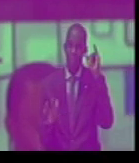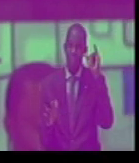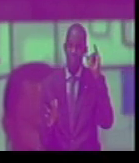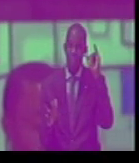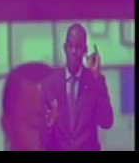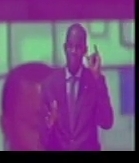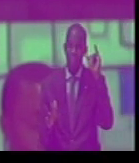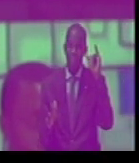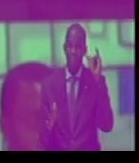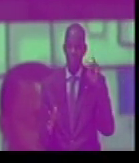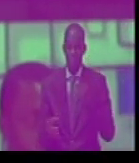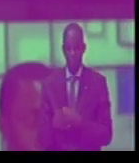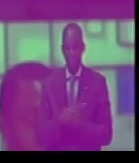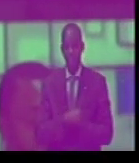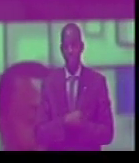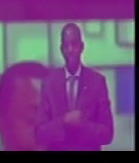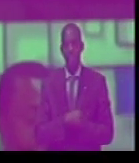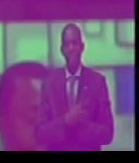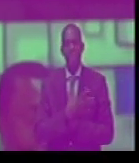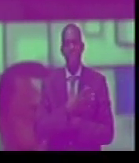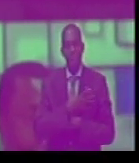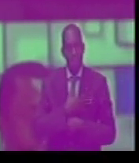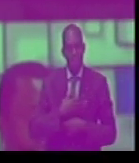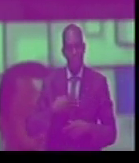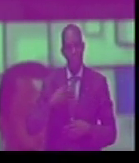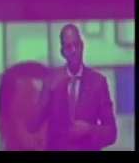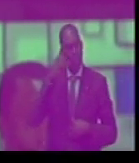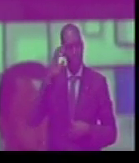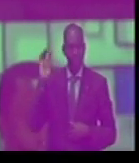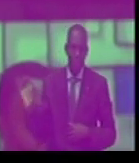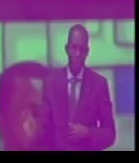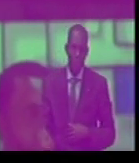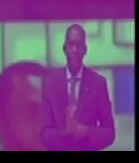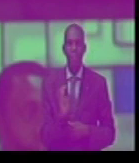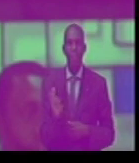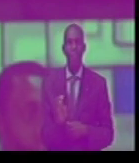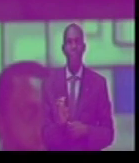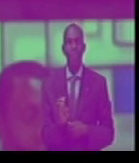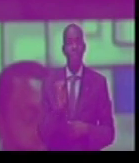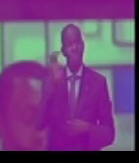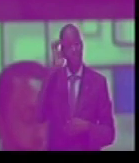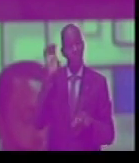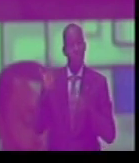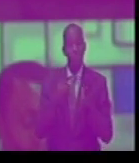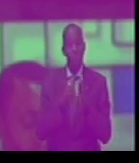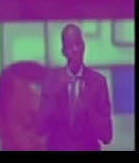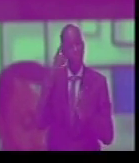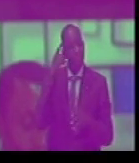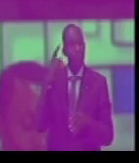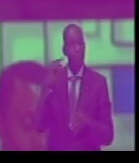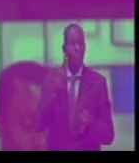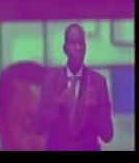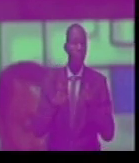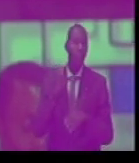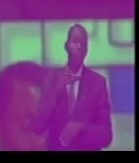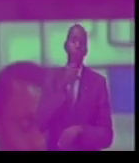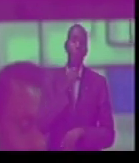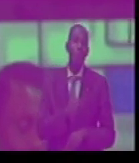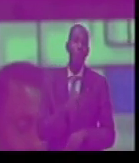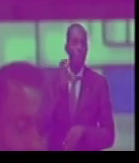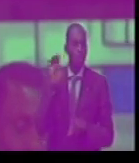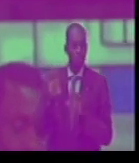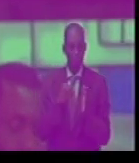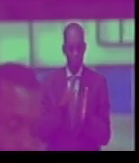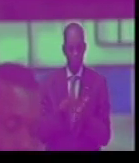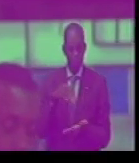Tell me, Jesus the same. Yesterday, today, and forever. He